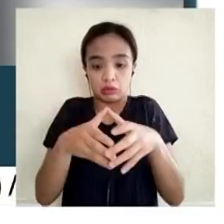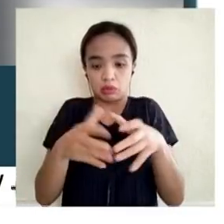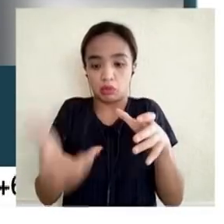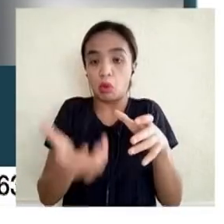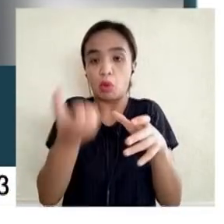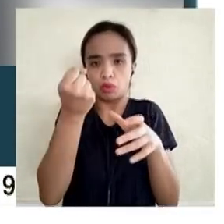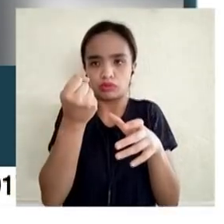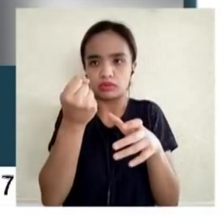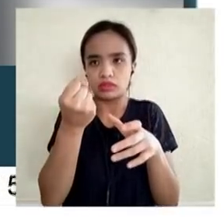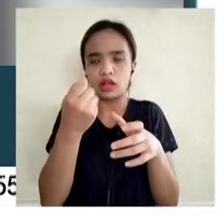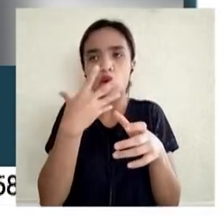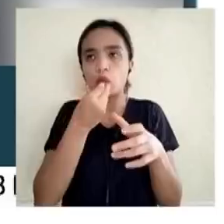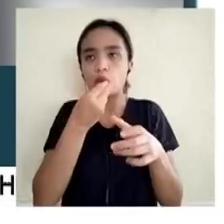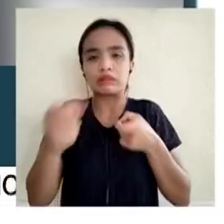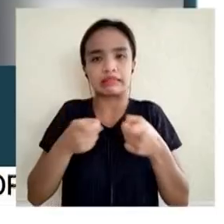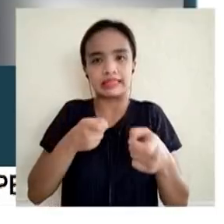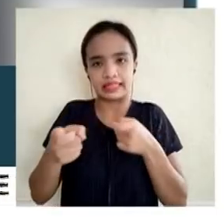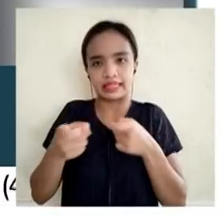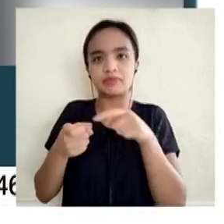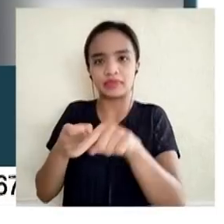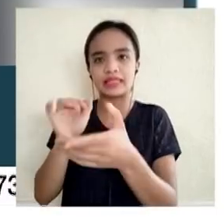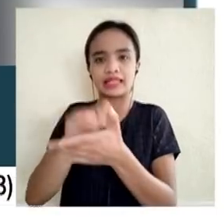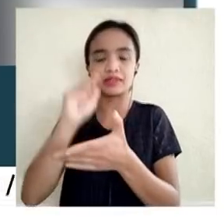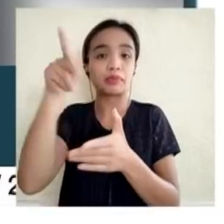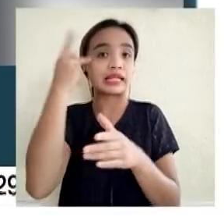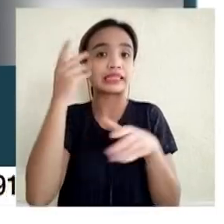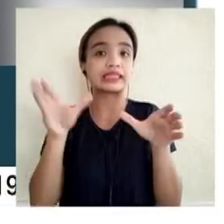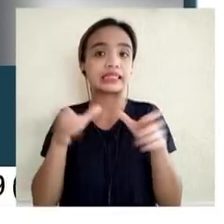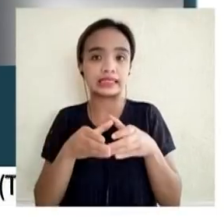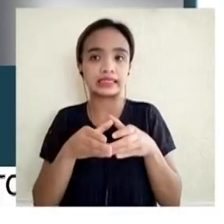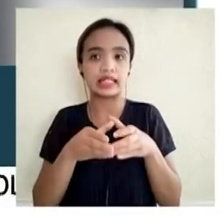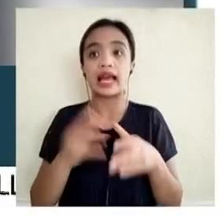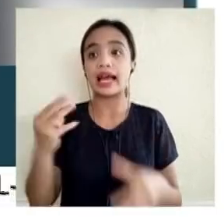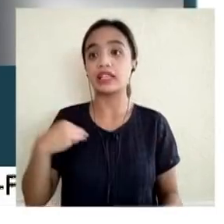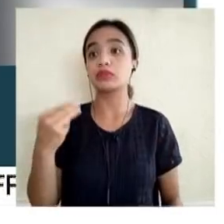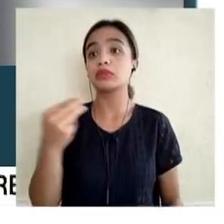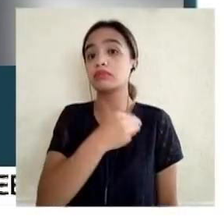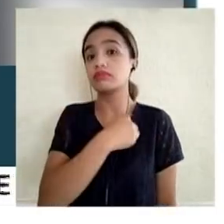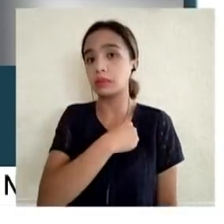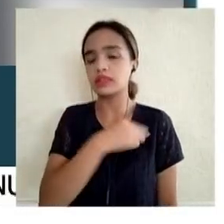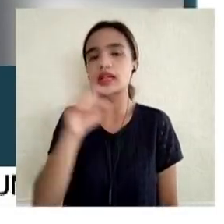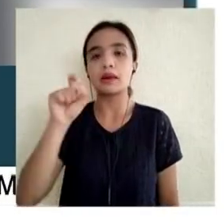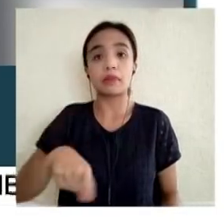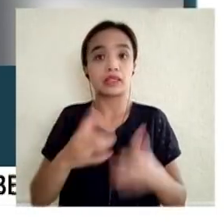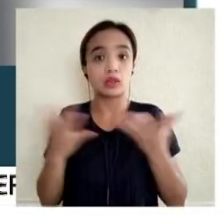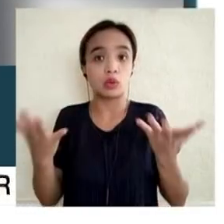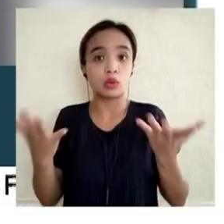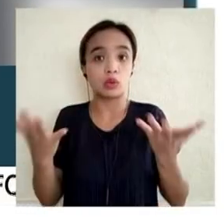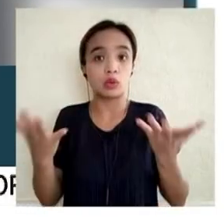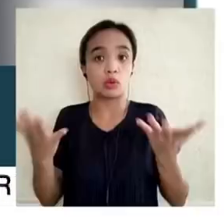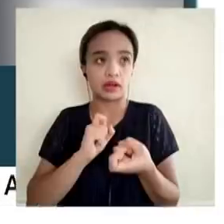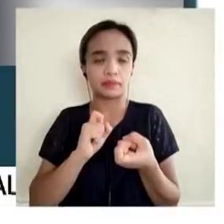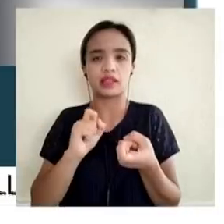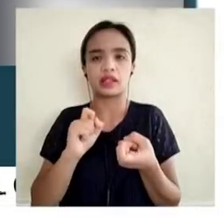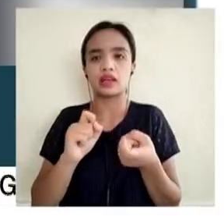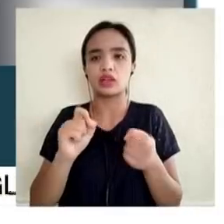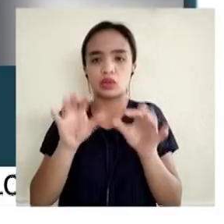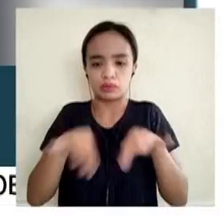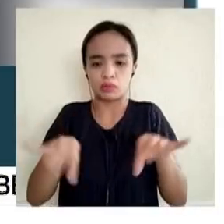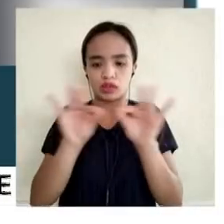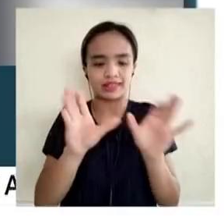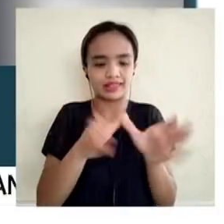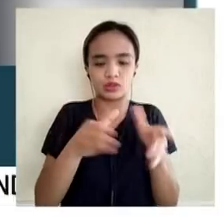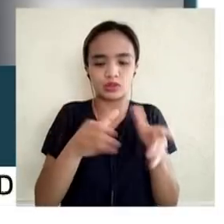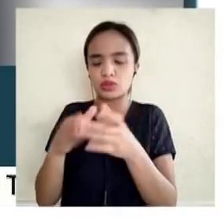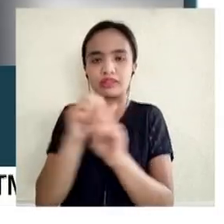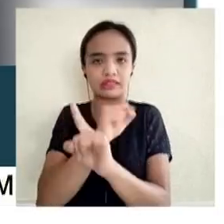the institution, that party list. And the membership should come from the vulnerable sectors of society,